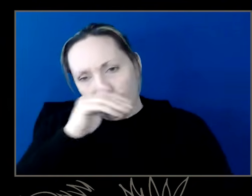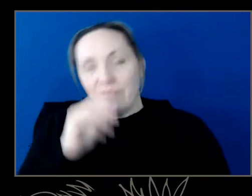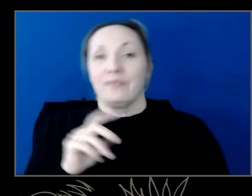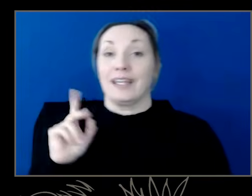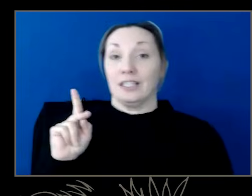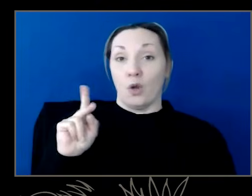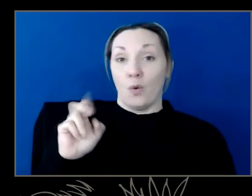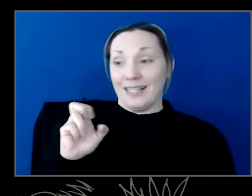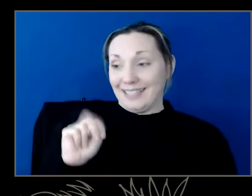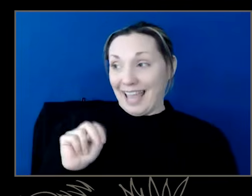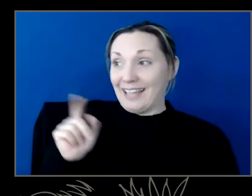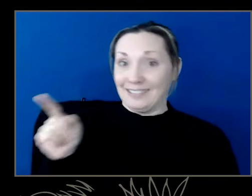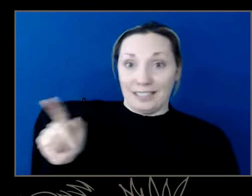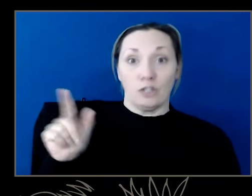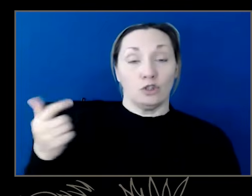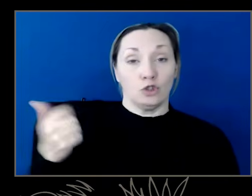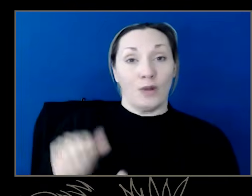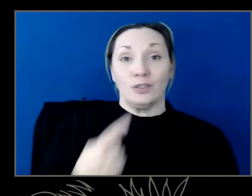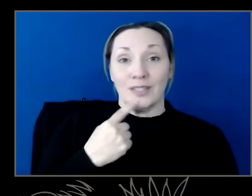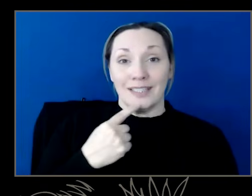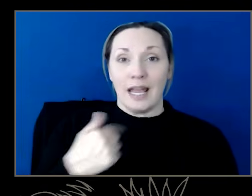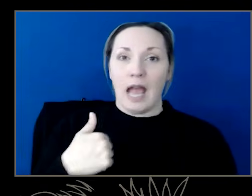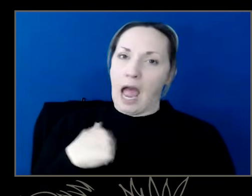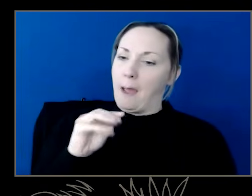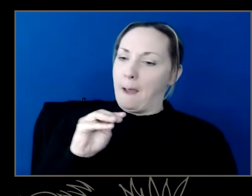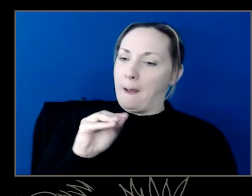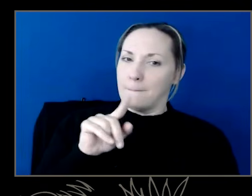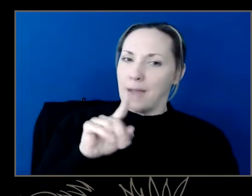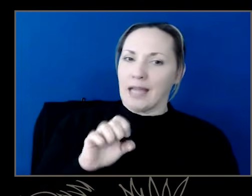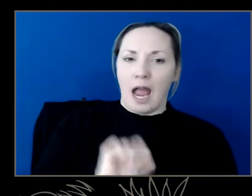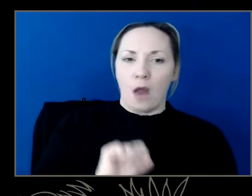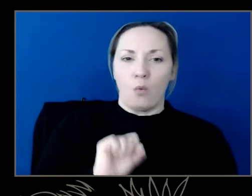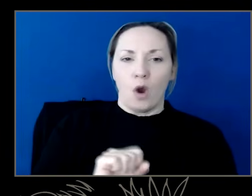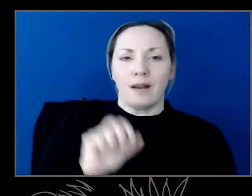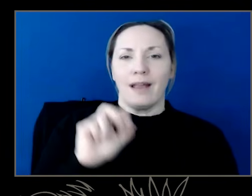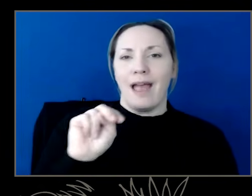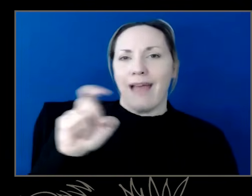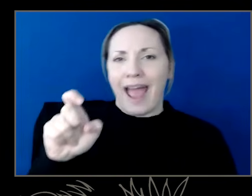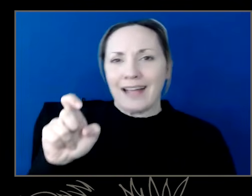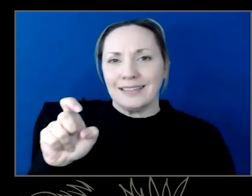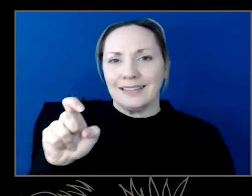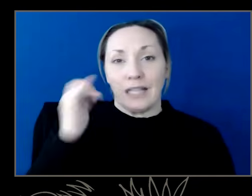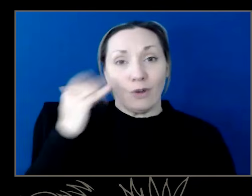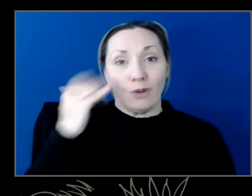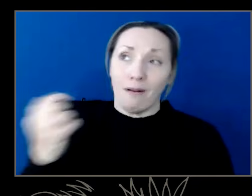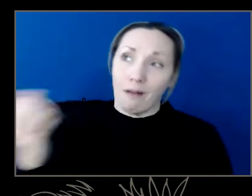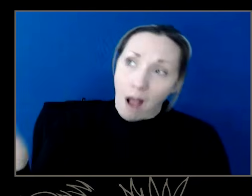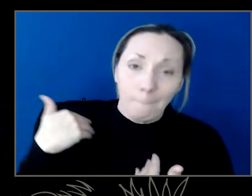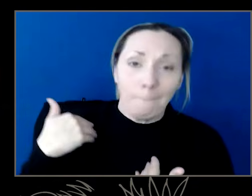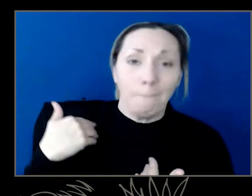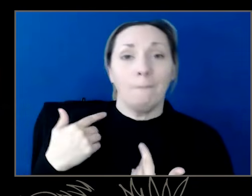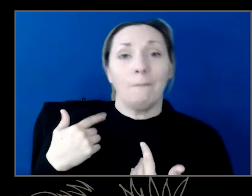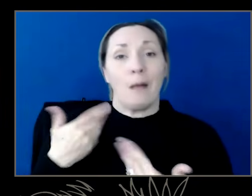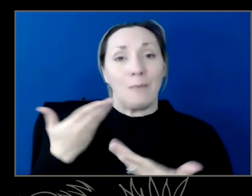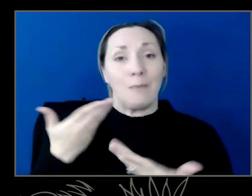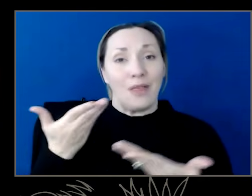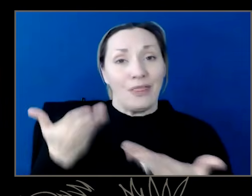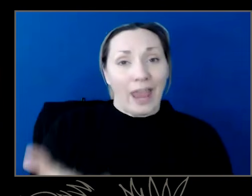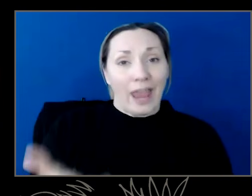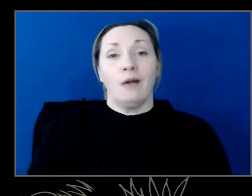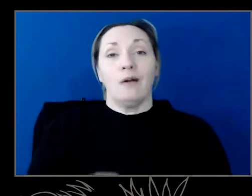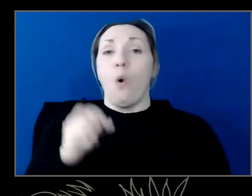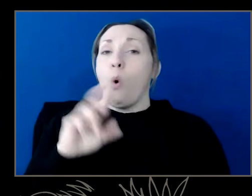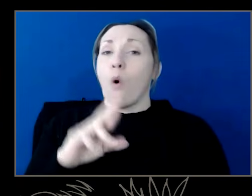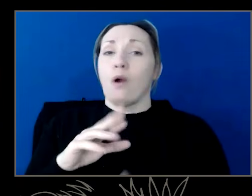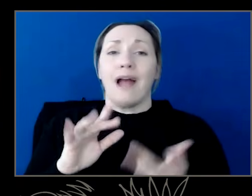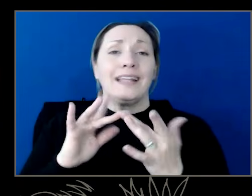and Madison tried to say, I am Mike. I work at a company called NX. We're out there if you want to come hang out. You can find me basically everywhere on the